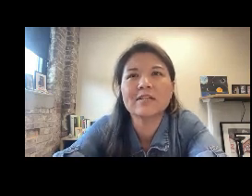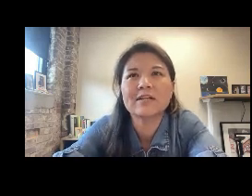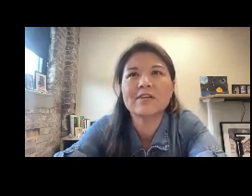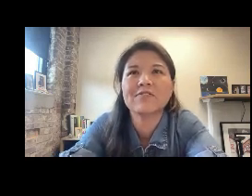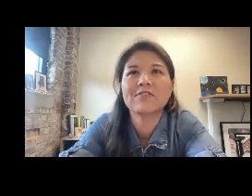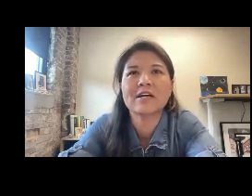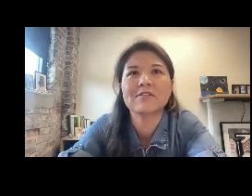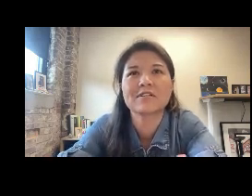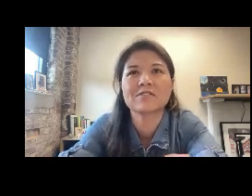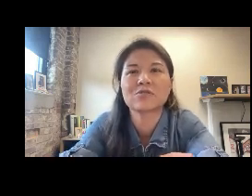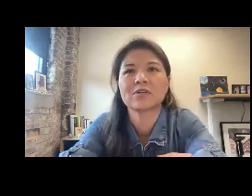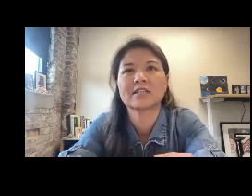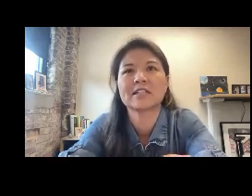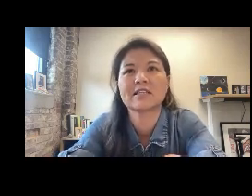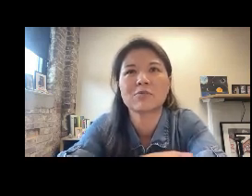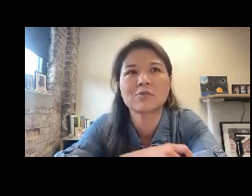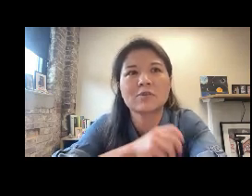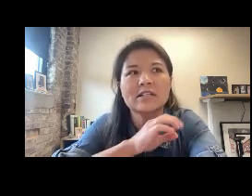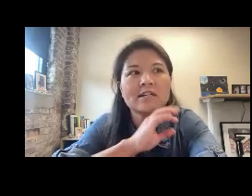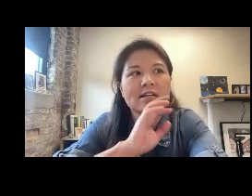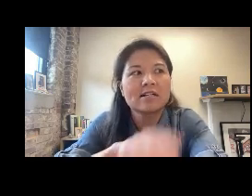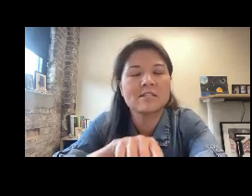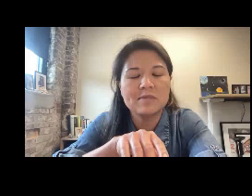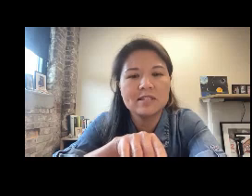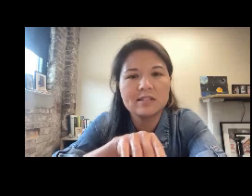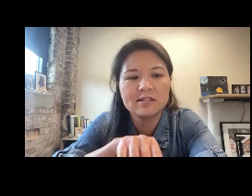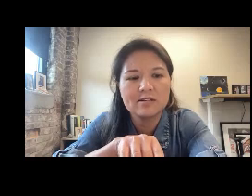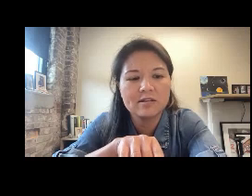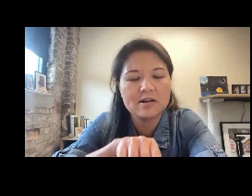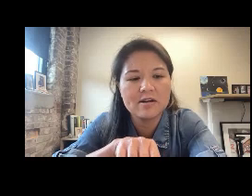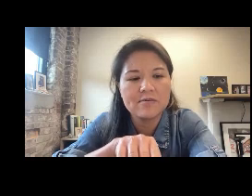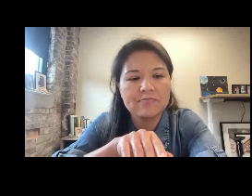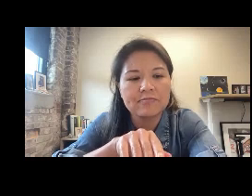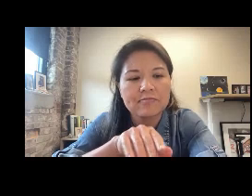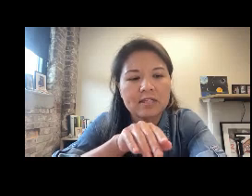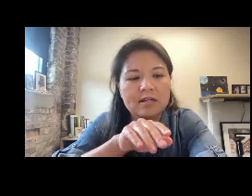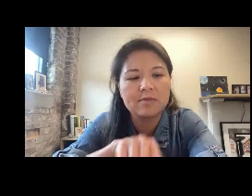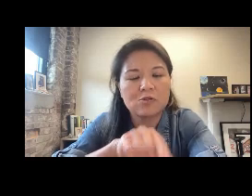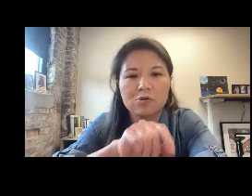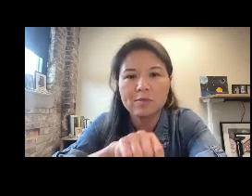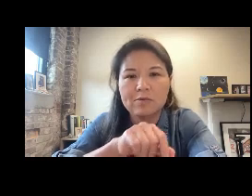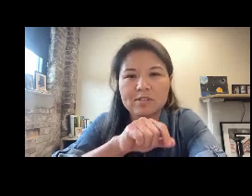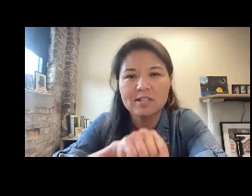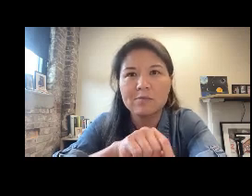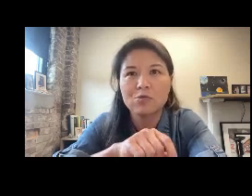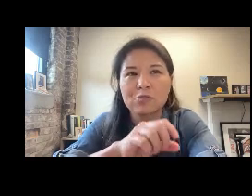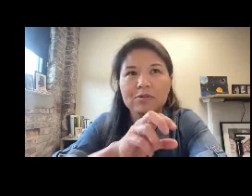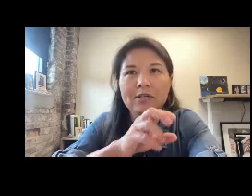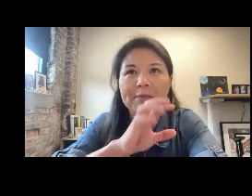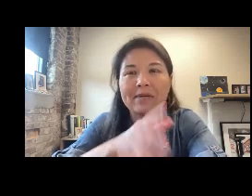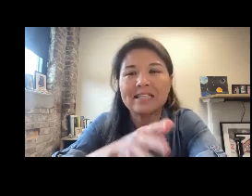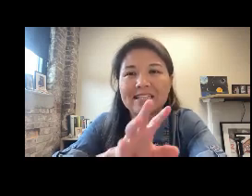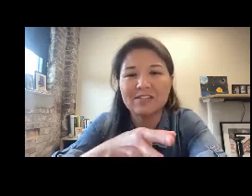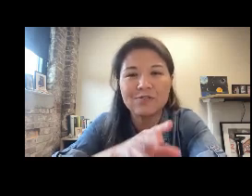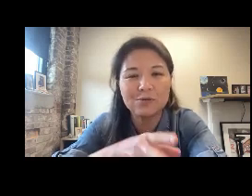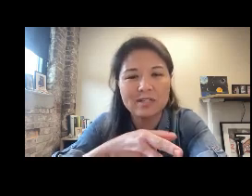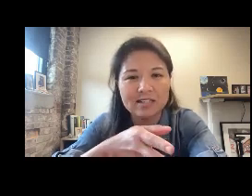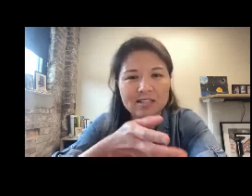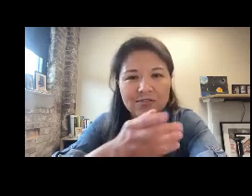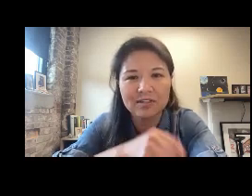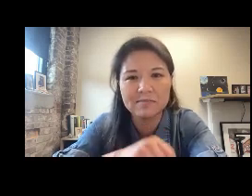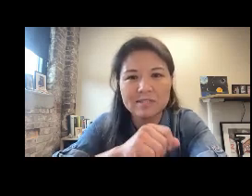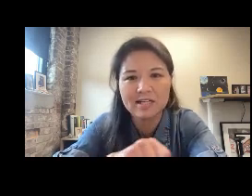we have found historically that when we submit the AmeriCorps members in the portal, it might take a